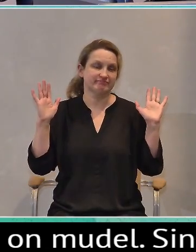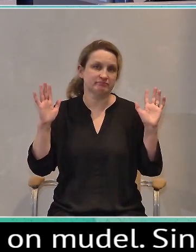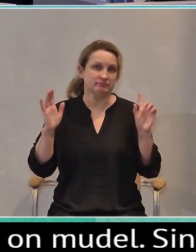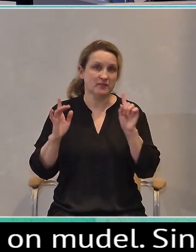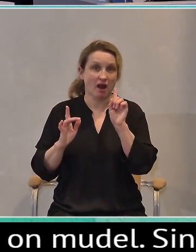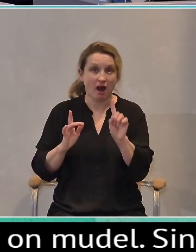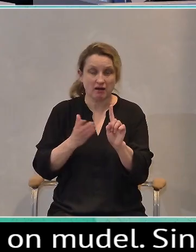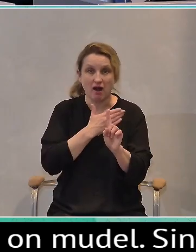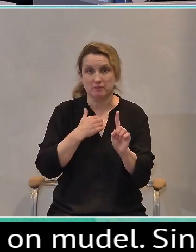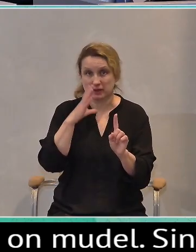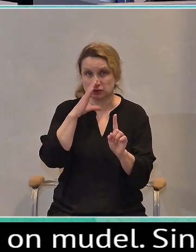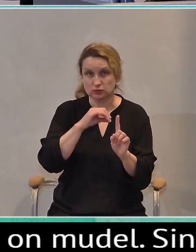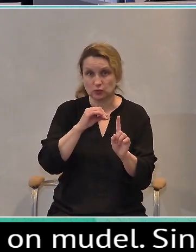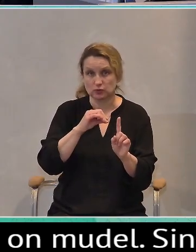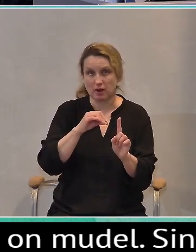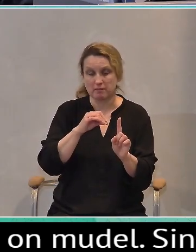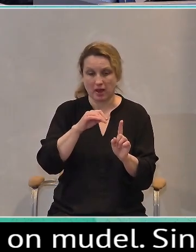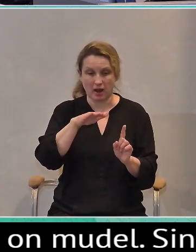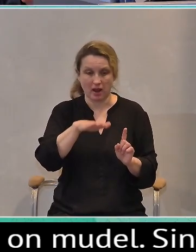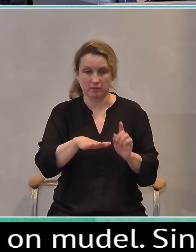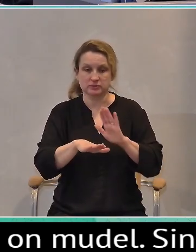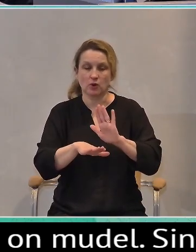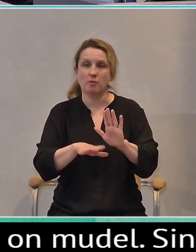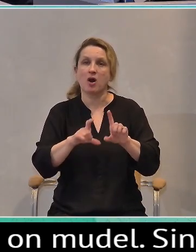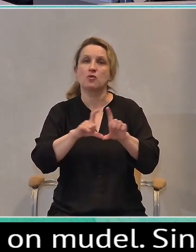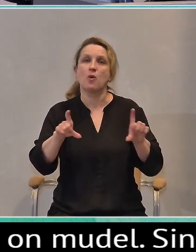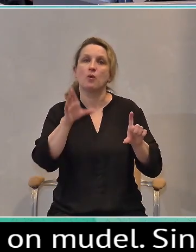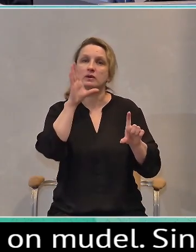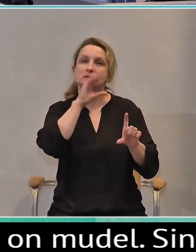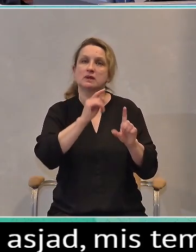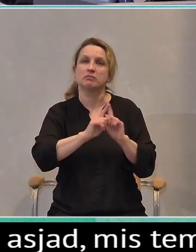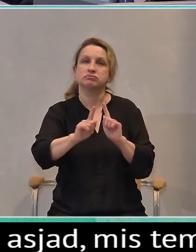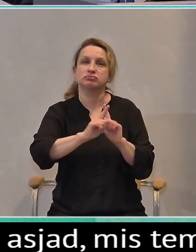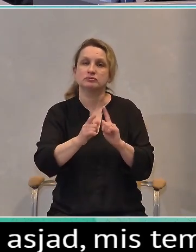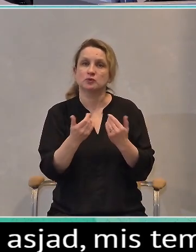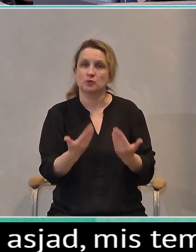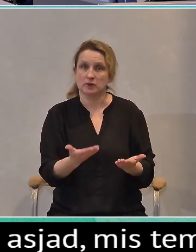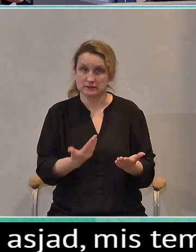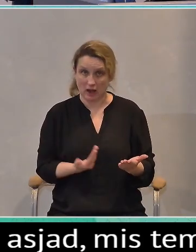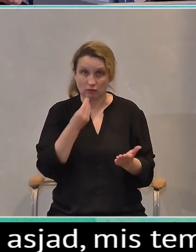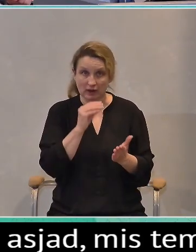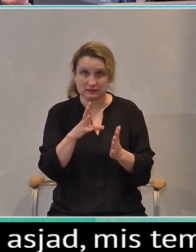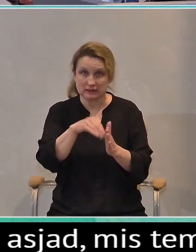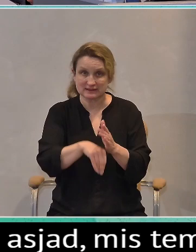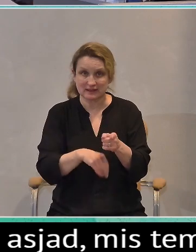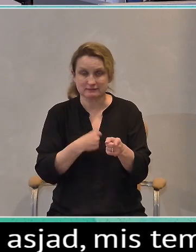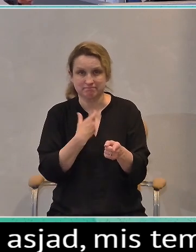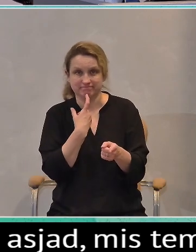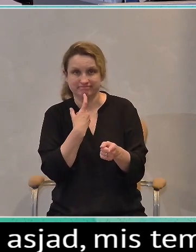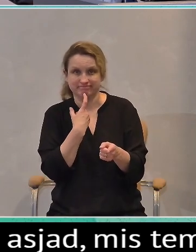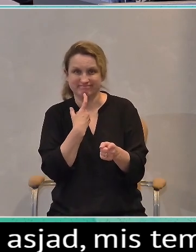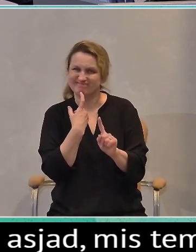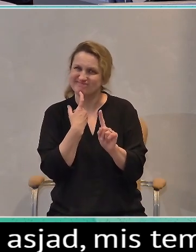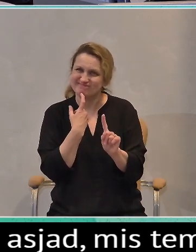caregiving burden. Sometimes we succeed in including it, sometimes we don't. But can we include the